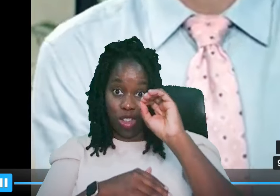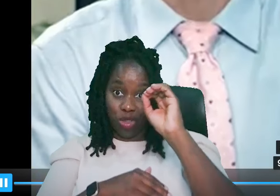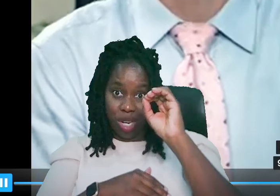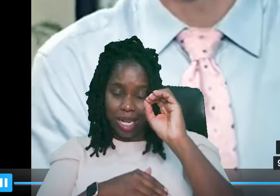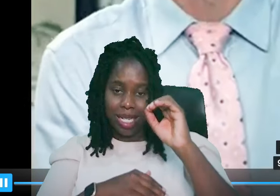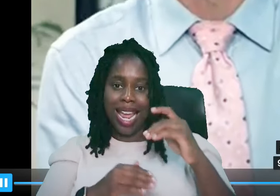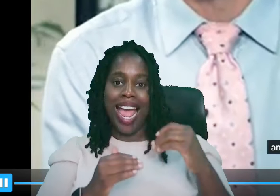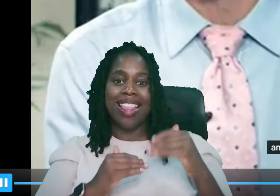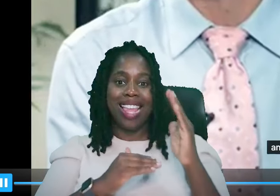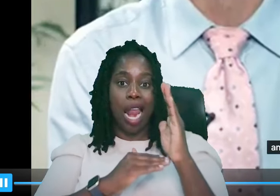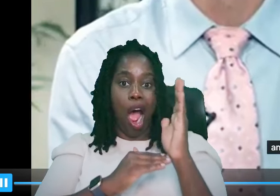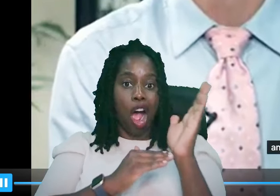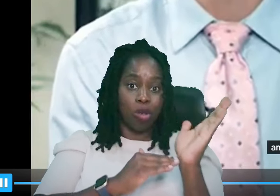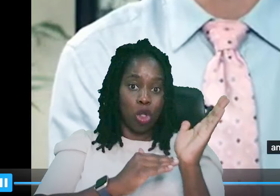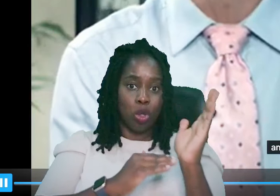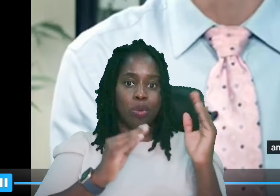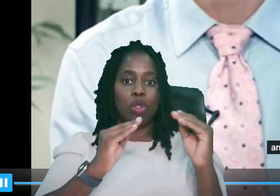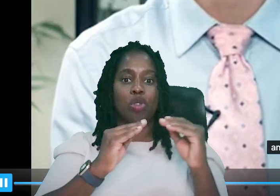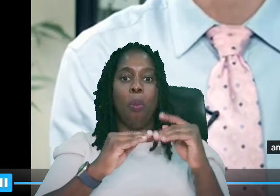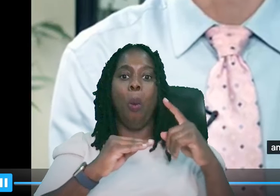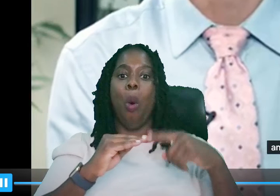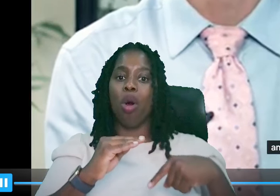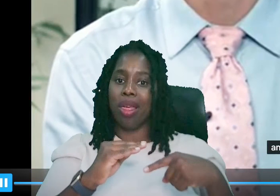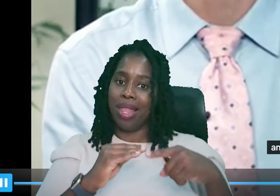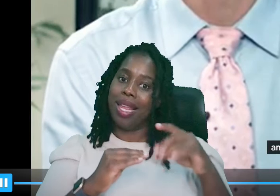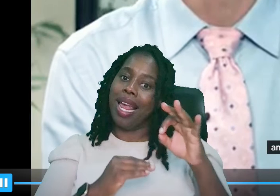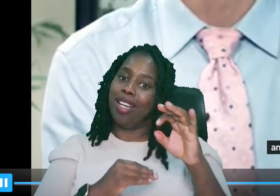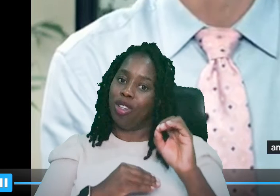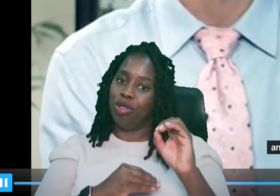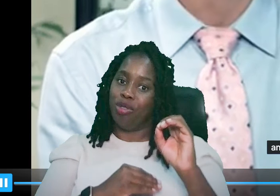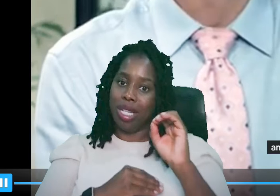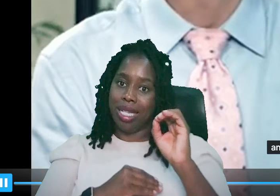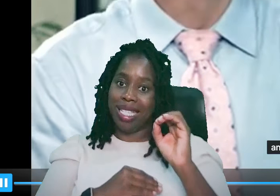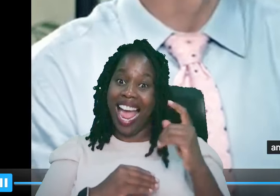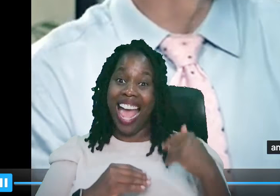a straight angle, which is equal to 180 degrees.